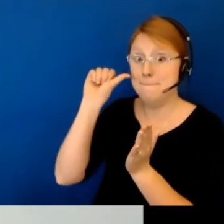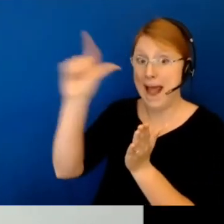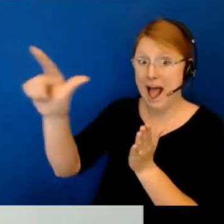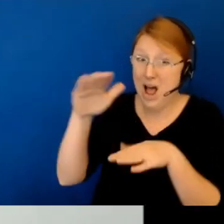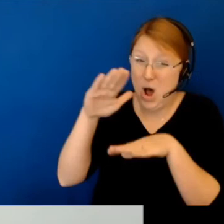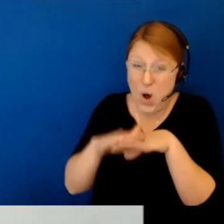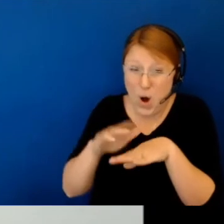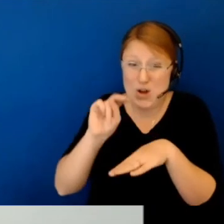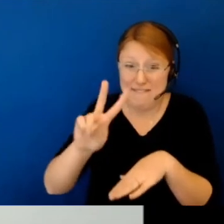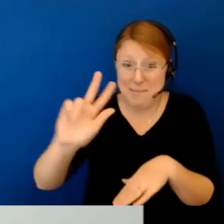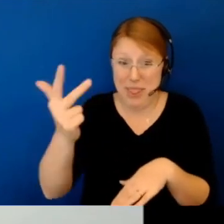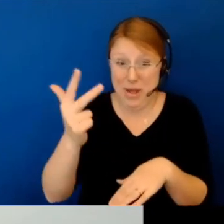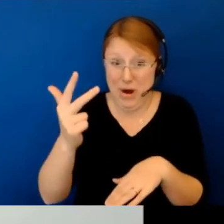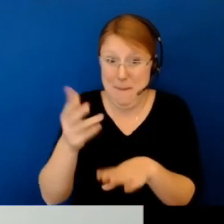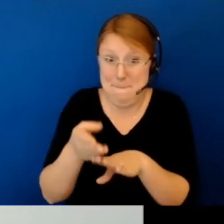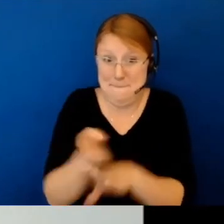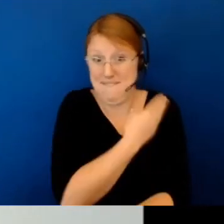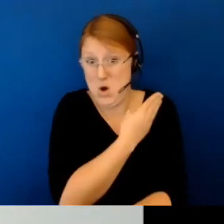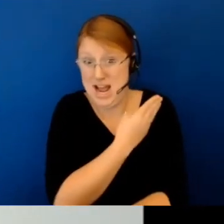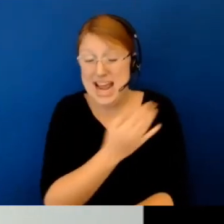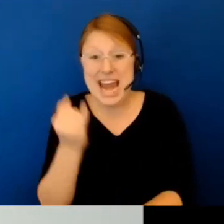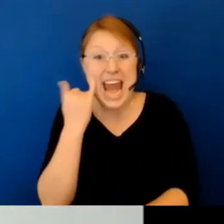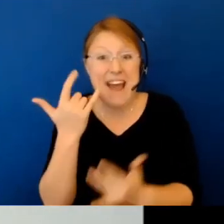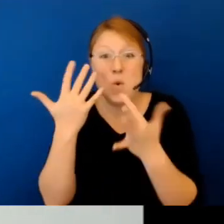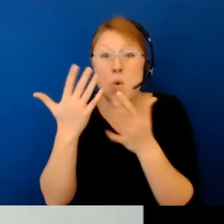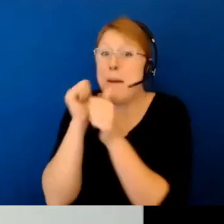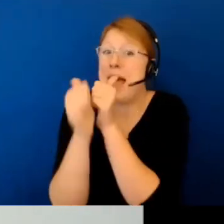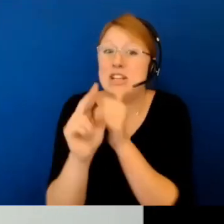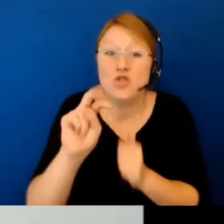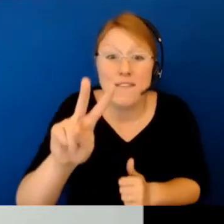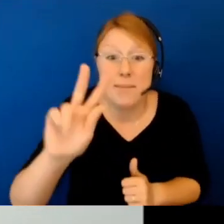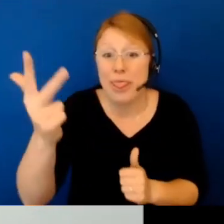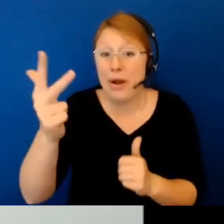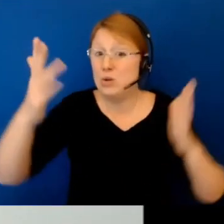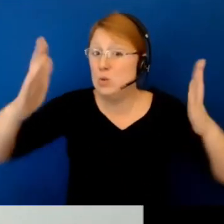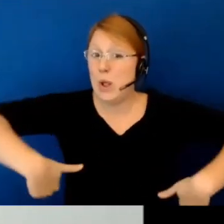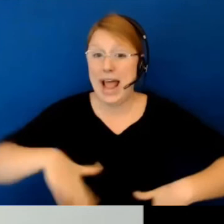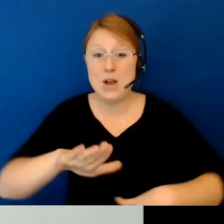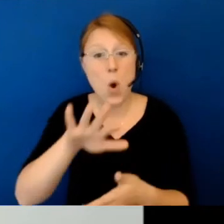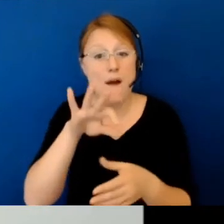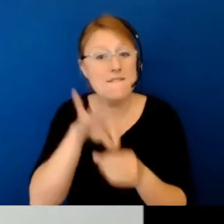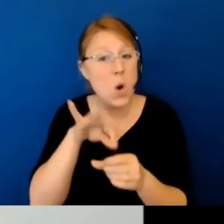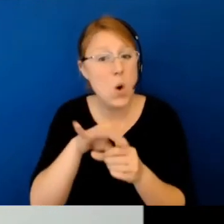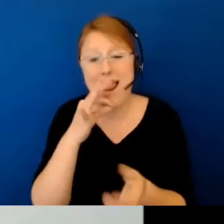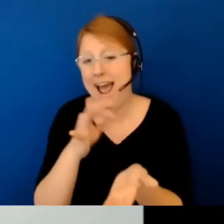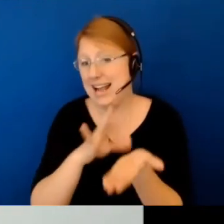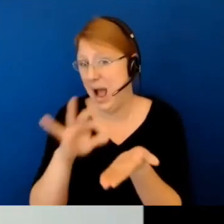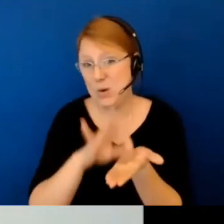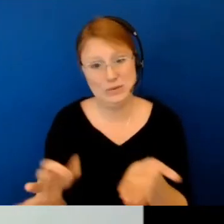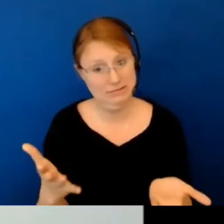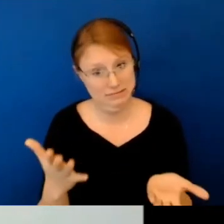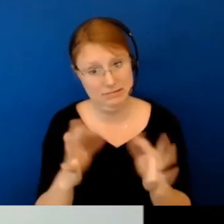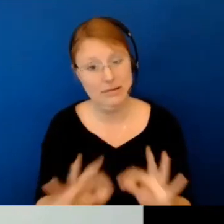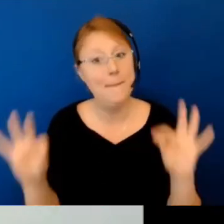out as soon as possible if you plan on submitting your ballot by mail. Inside the yellow envelope,